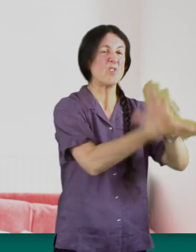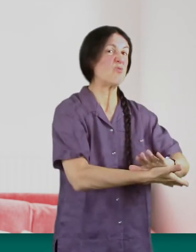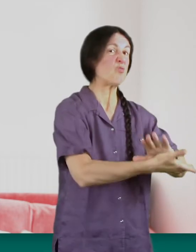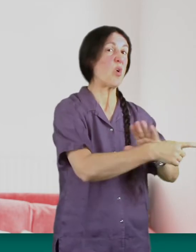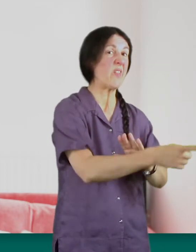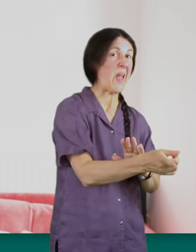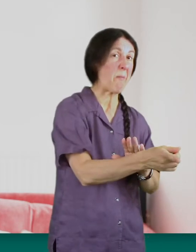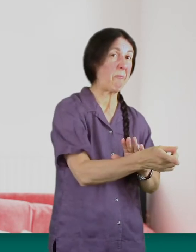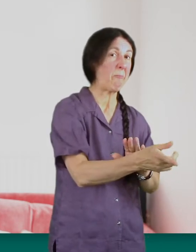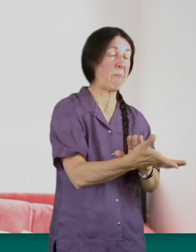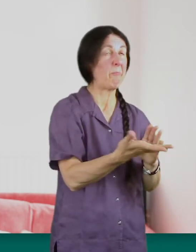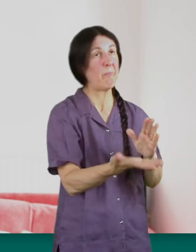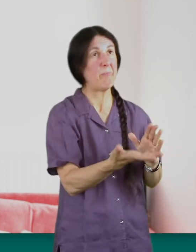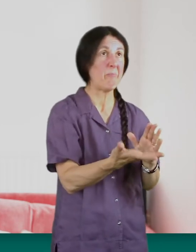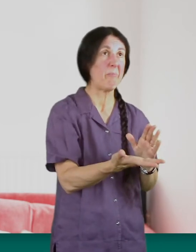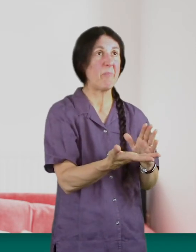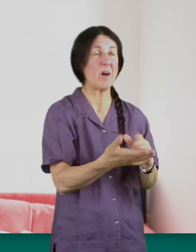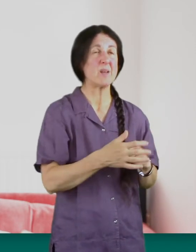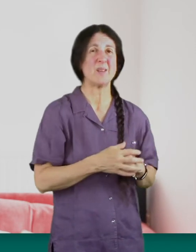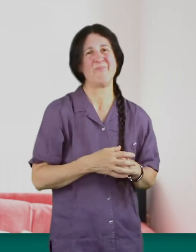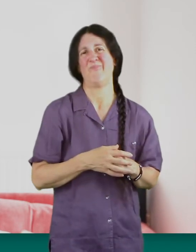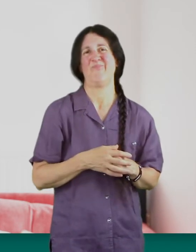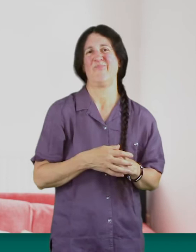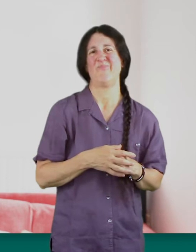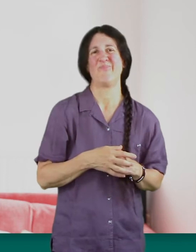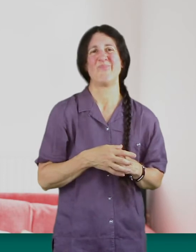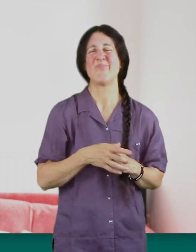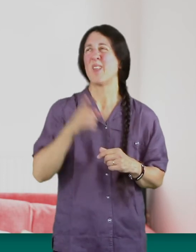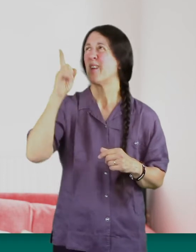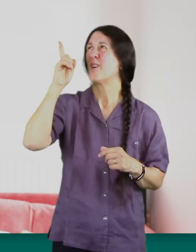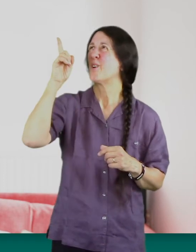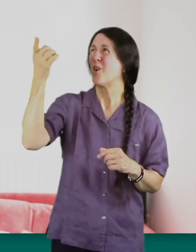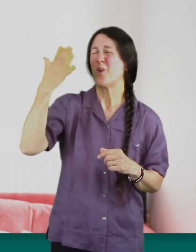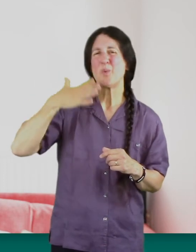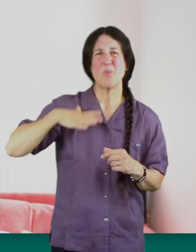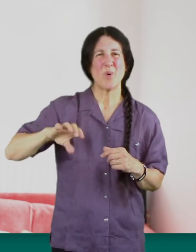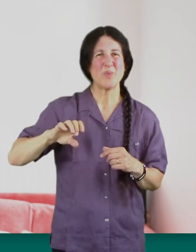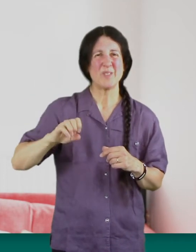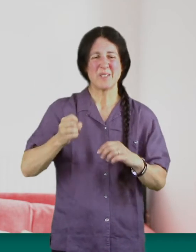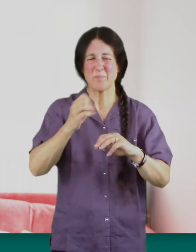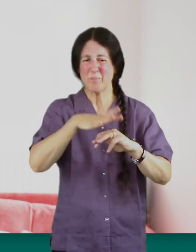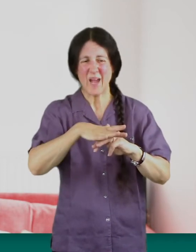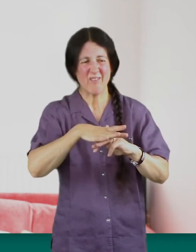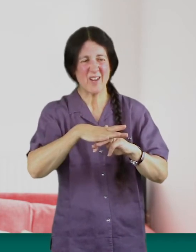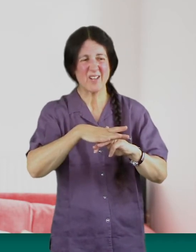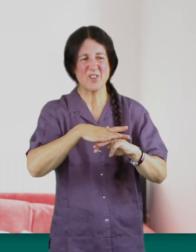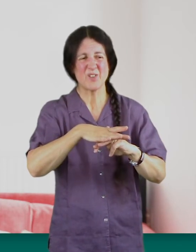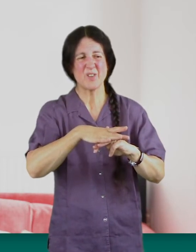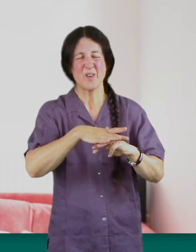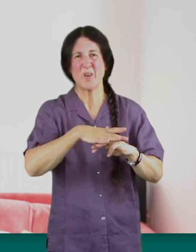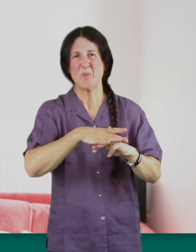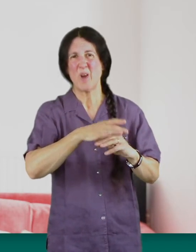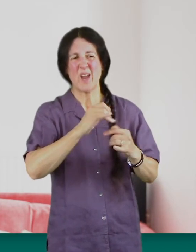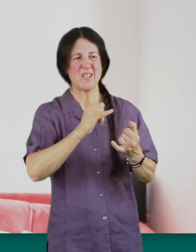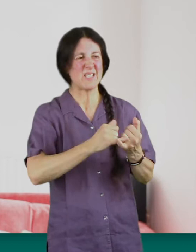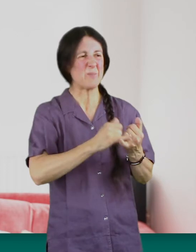but either way, it's not really what God would hope for in a marriage. He doesn't get to know her, he literally just looks at her.